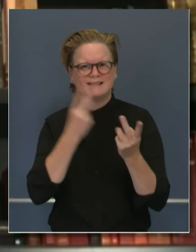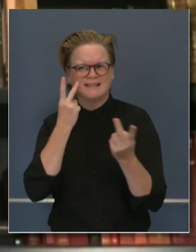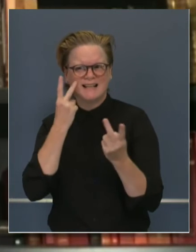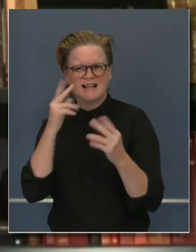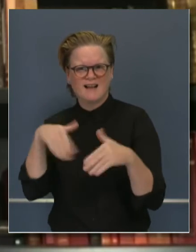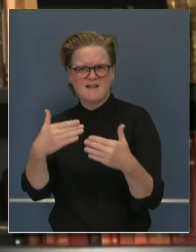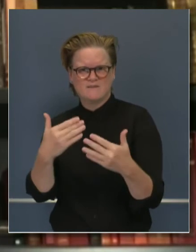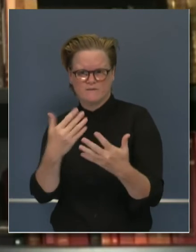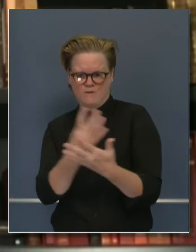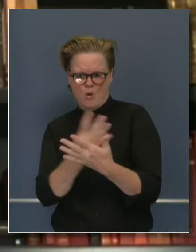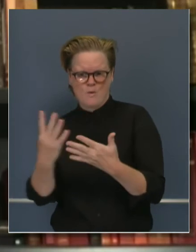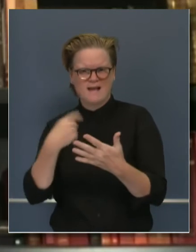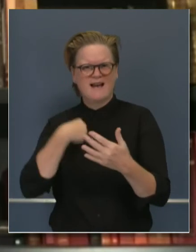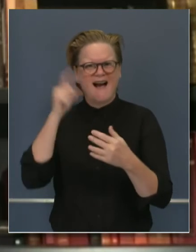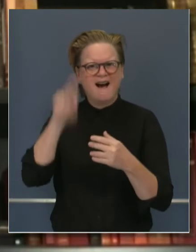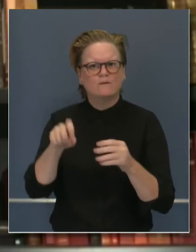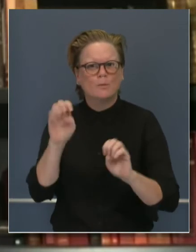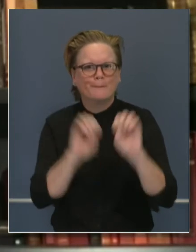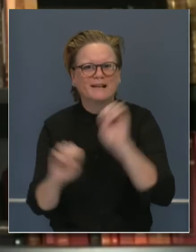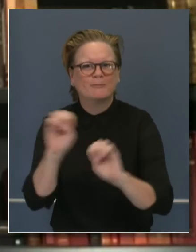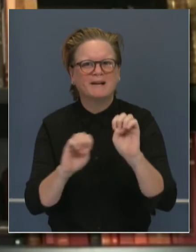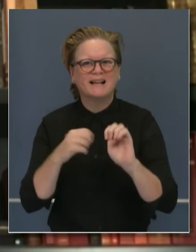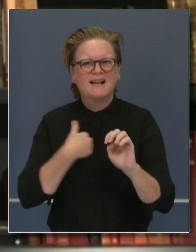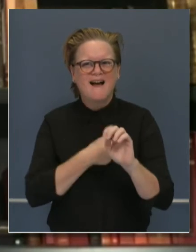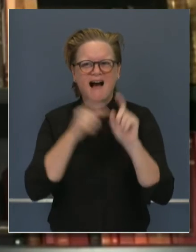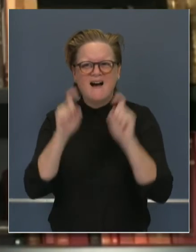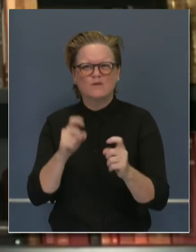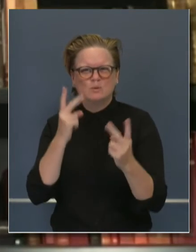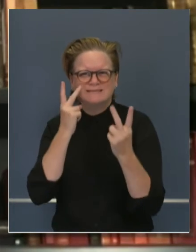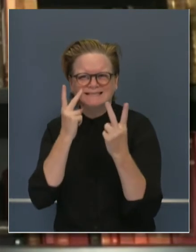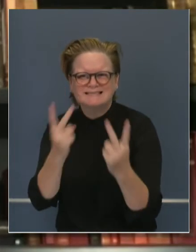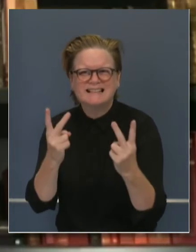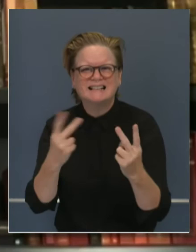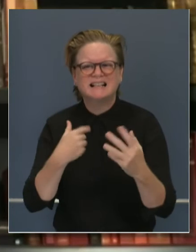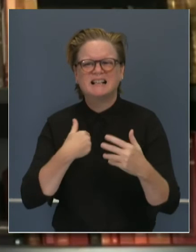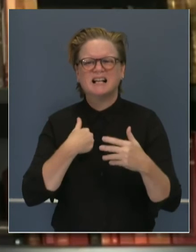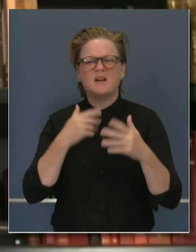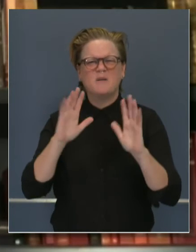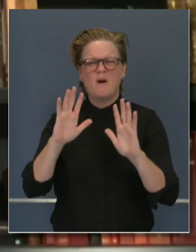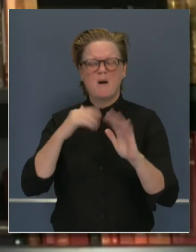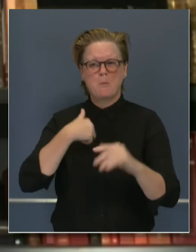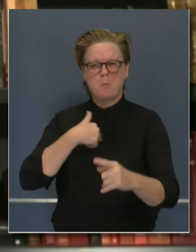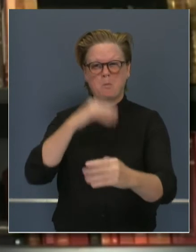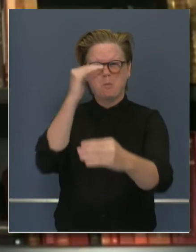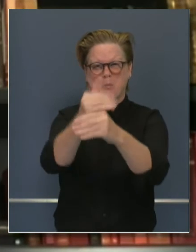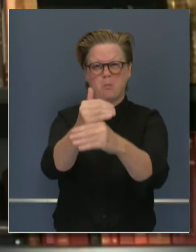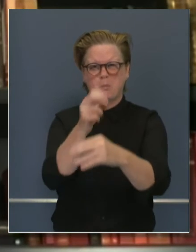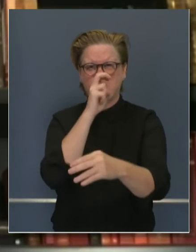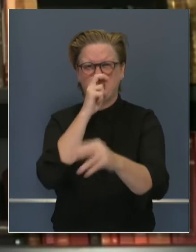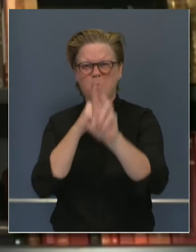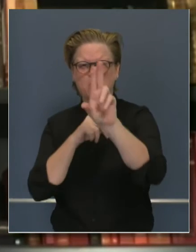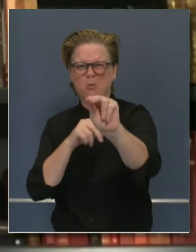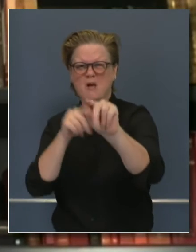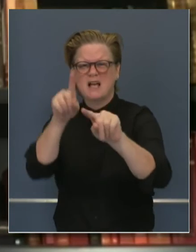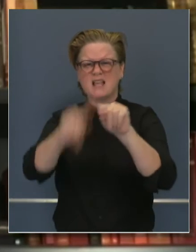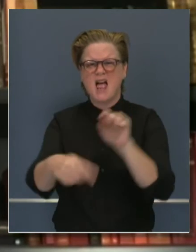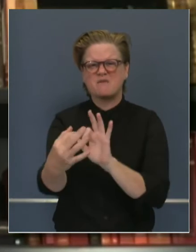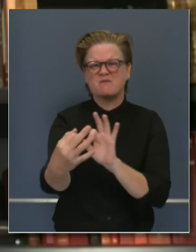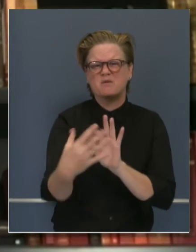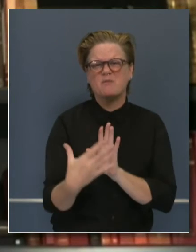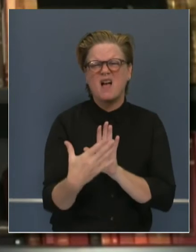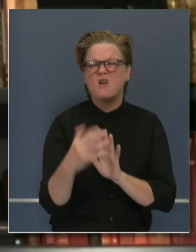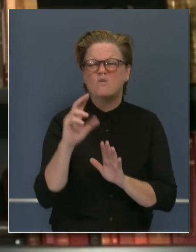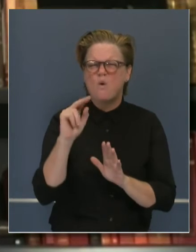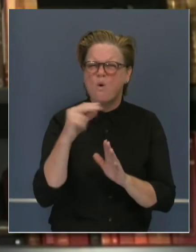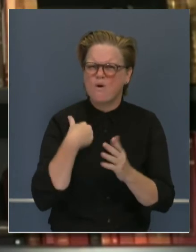very open about it, not stubborn about that analysis and review. That said, let me answer the first part of your question.